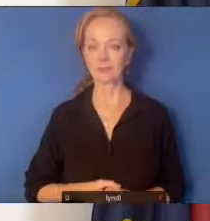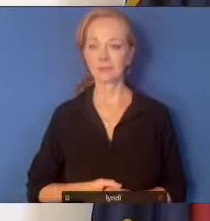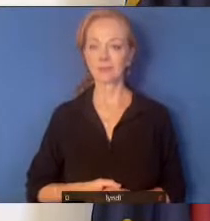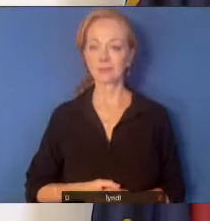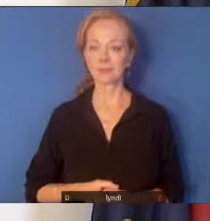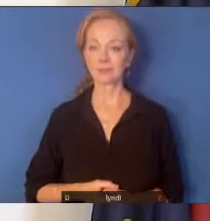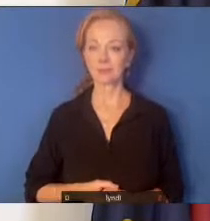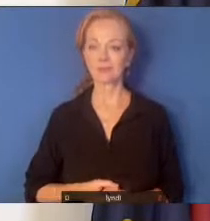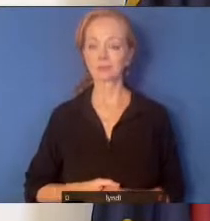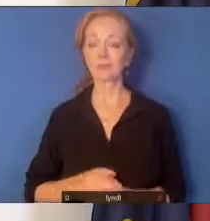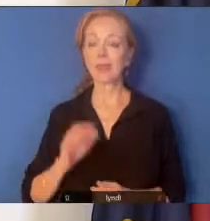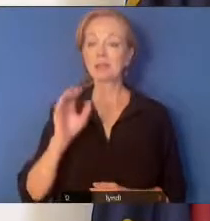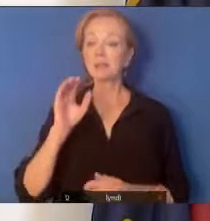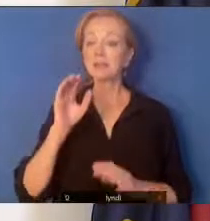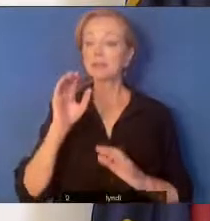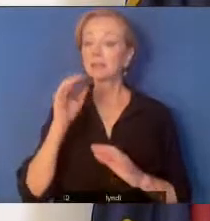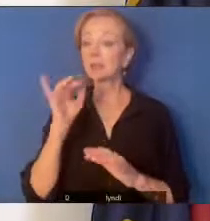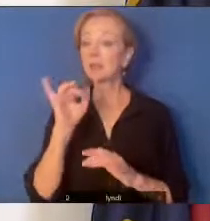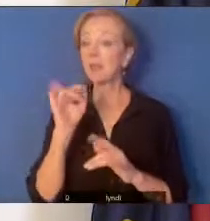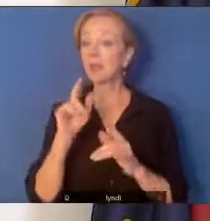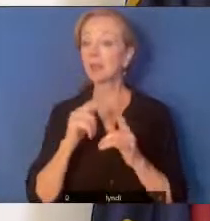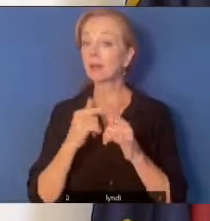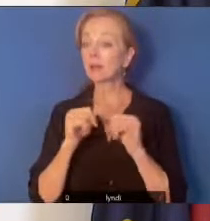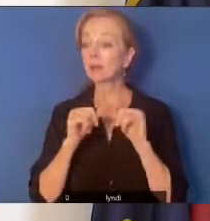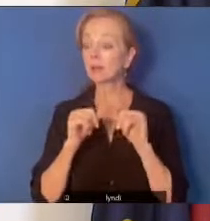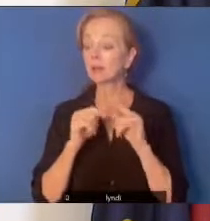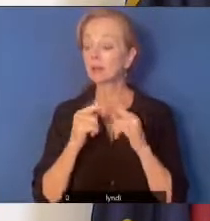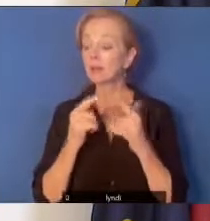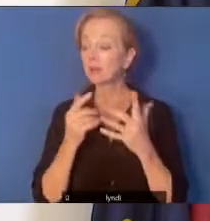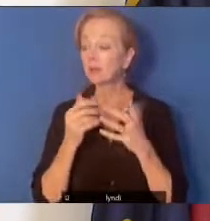It seems like that Kiev drive location kind of